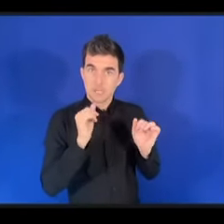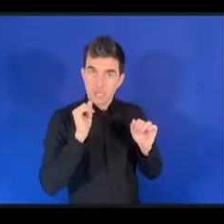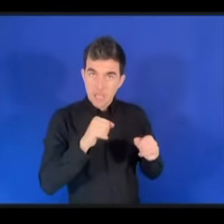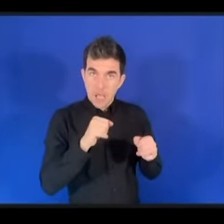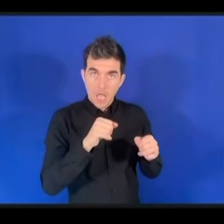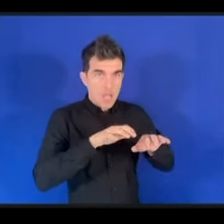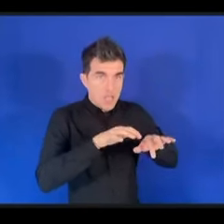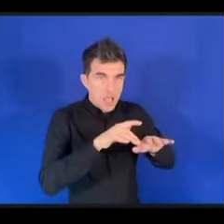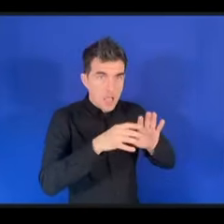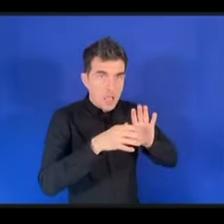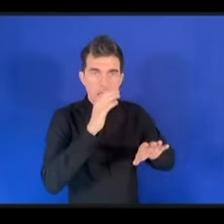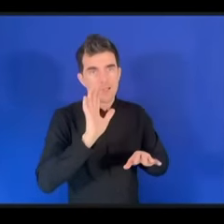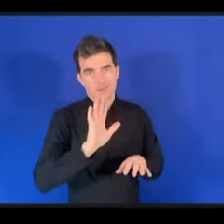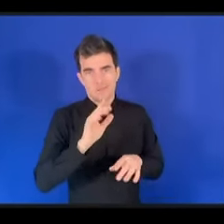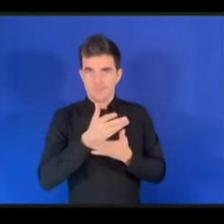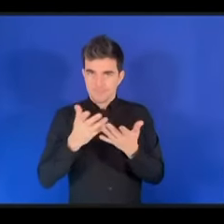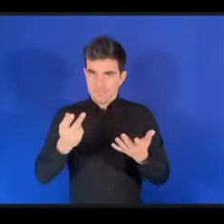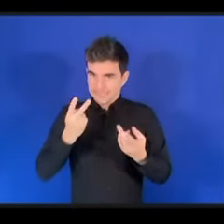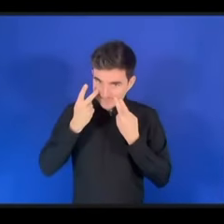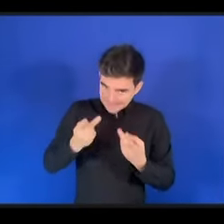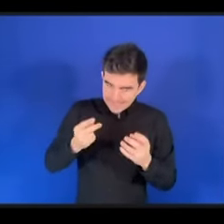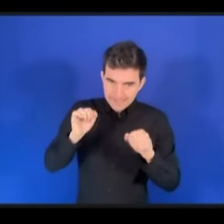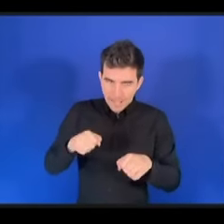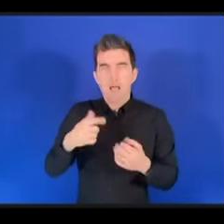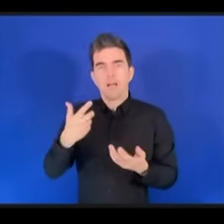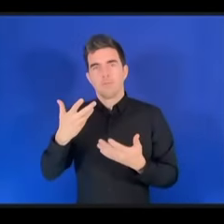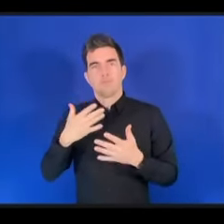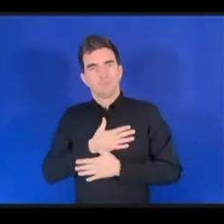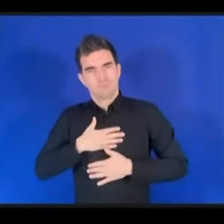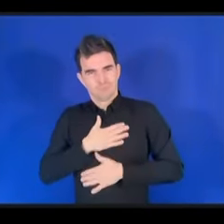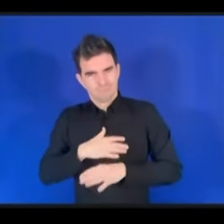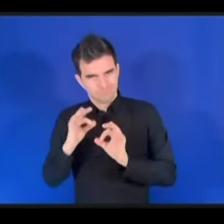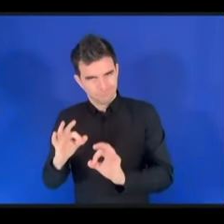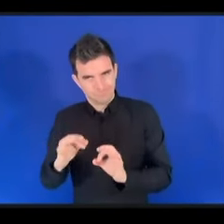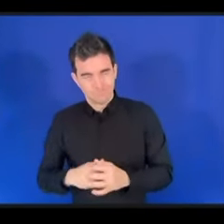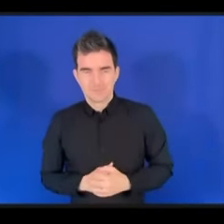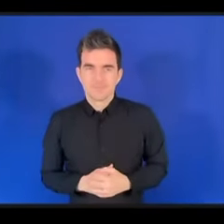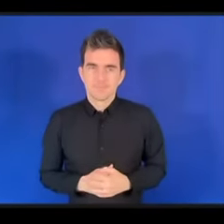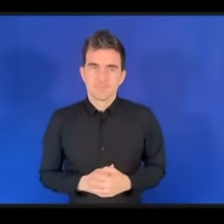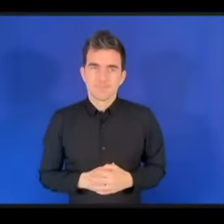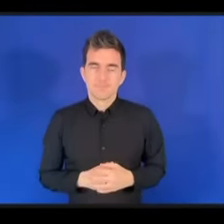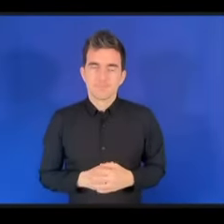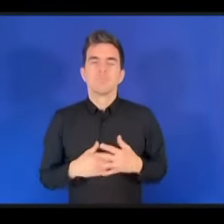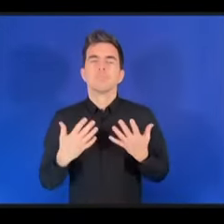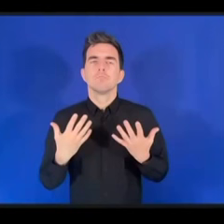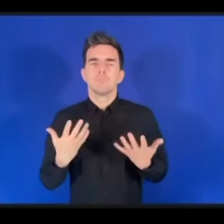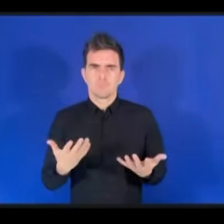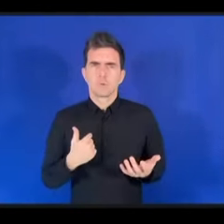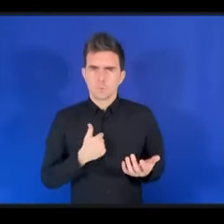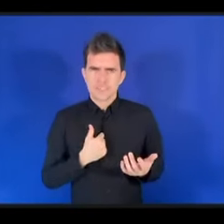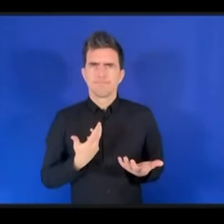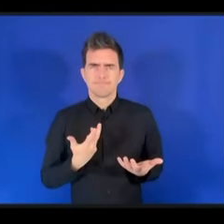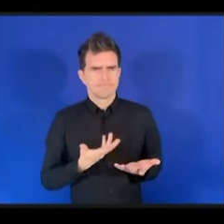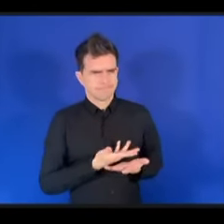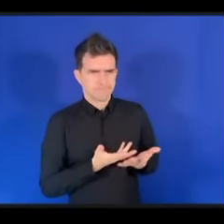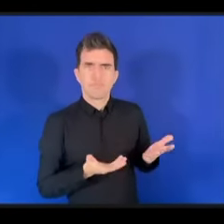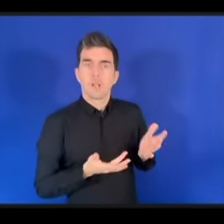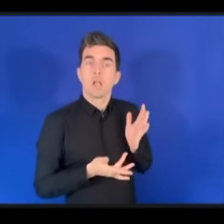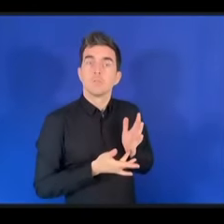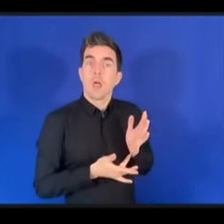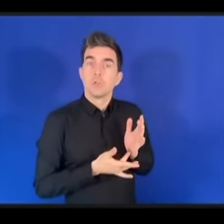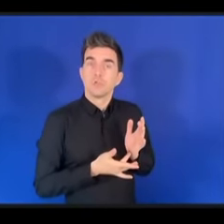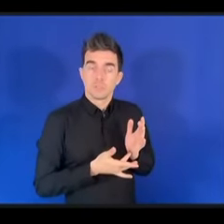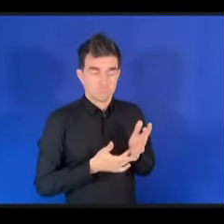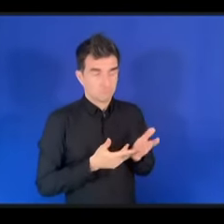Of course, we take advantage of the technology of internet in product making, manufacturing, and